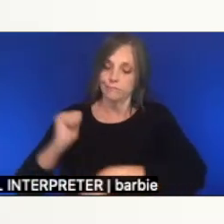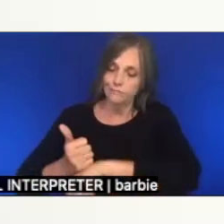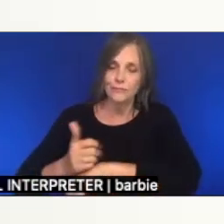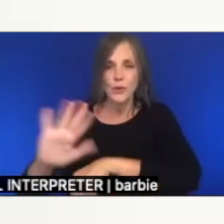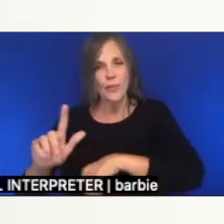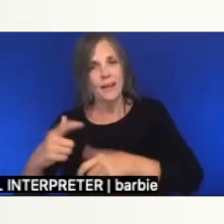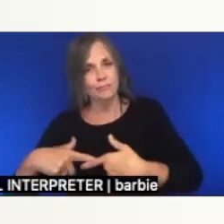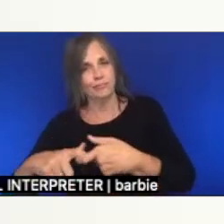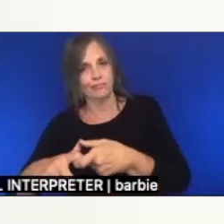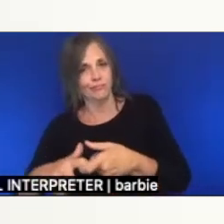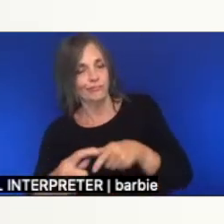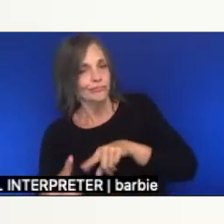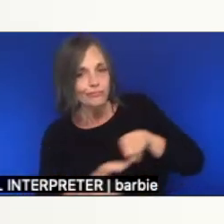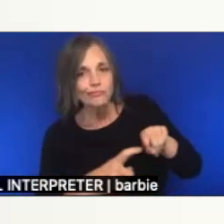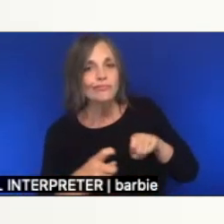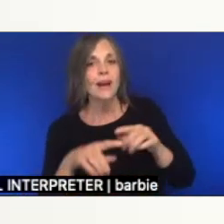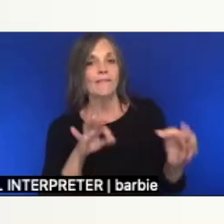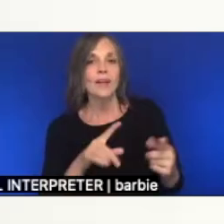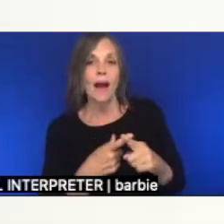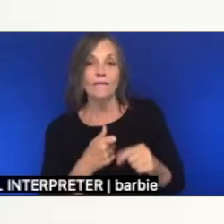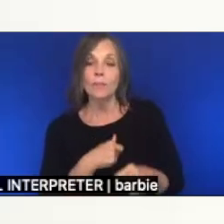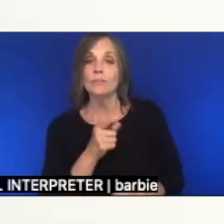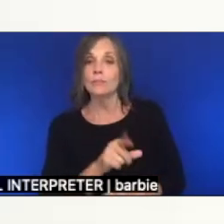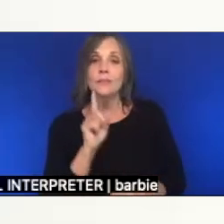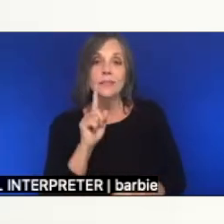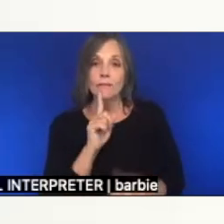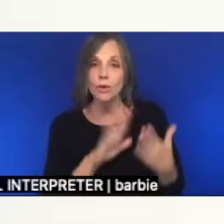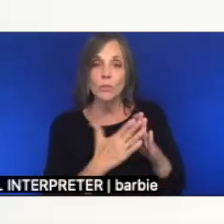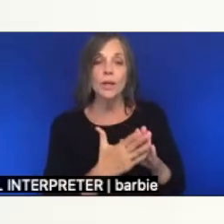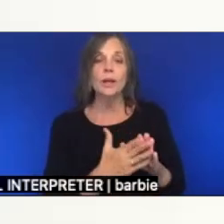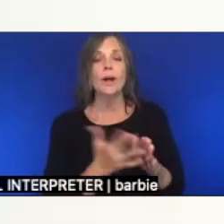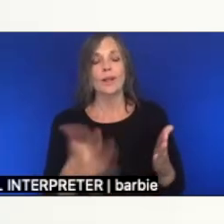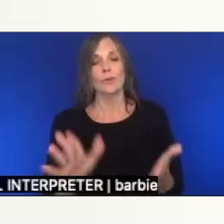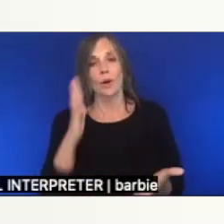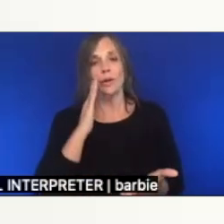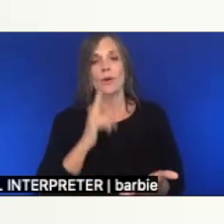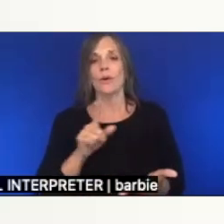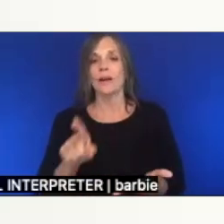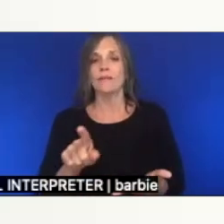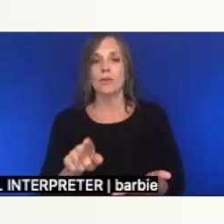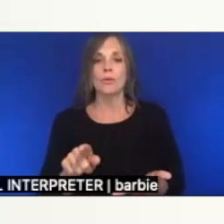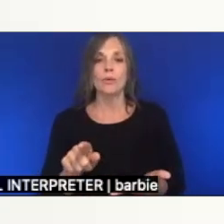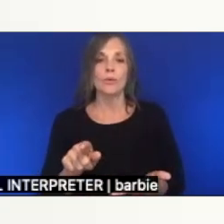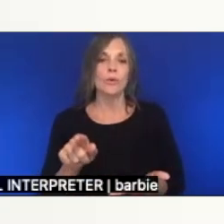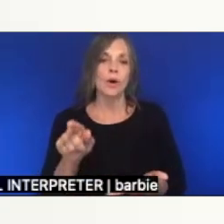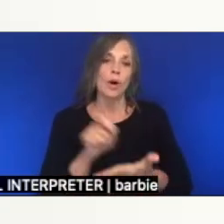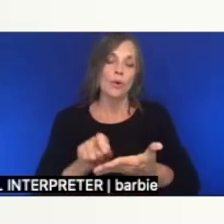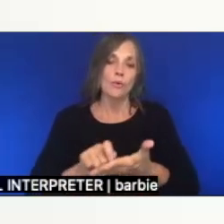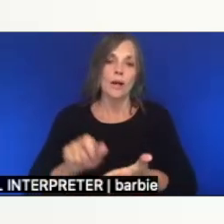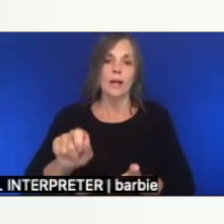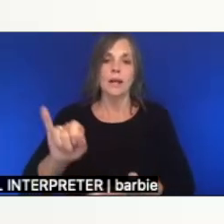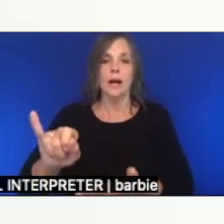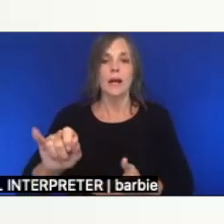seen it already, like if you write to any AI, give me a picture of a